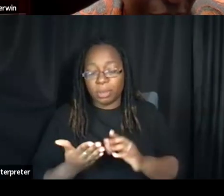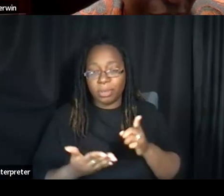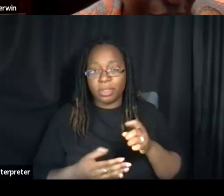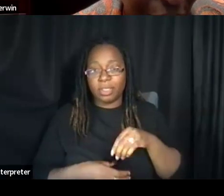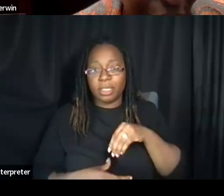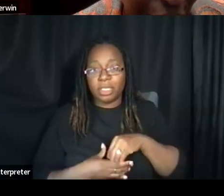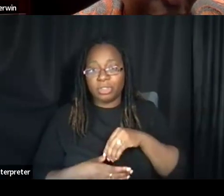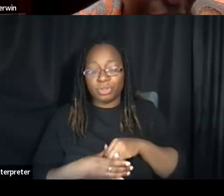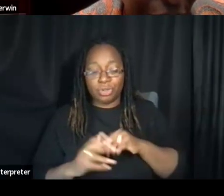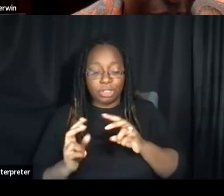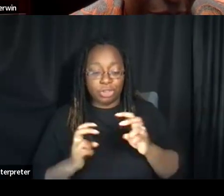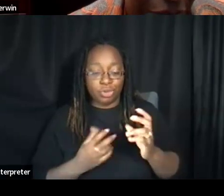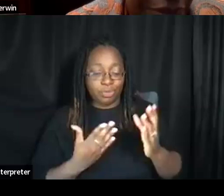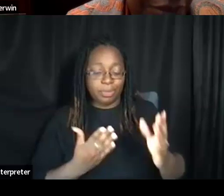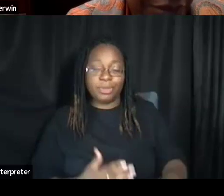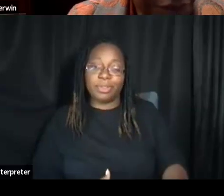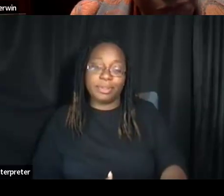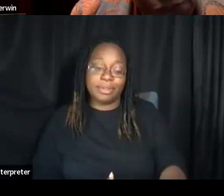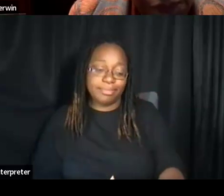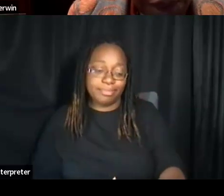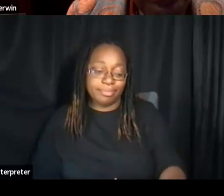internal recommendations?